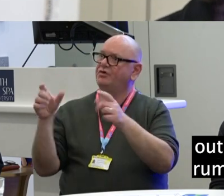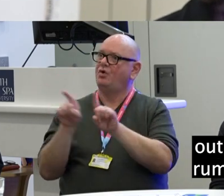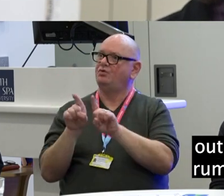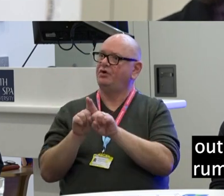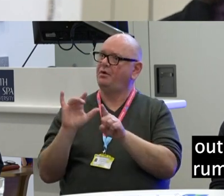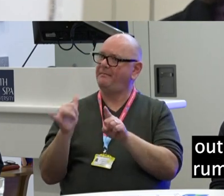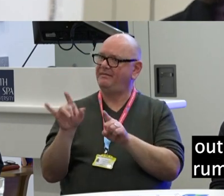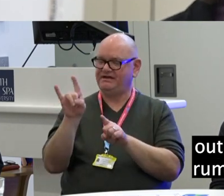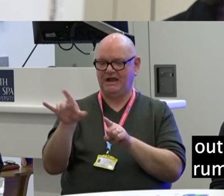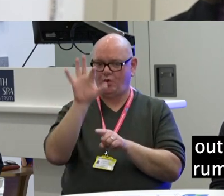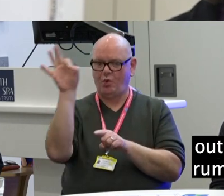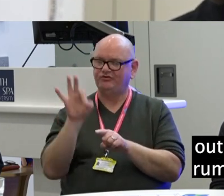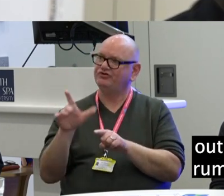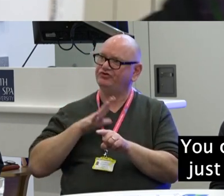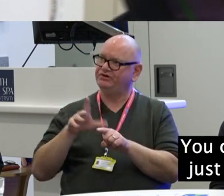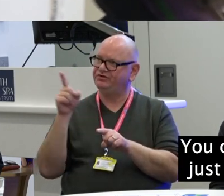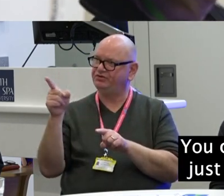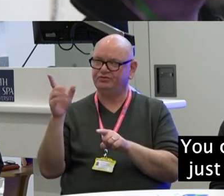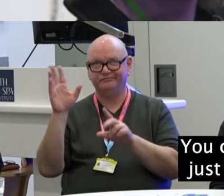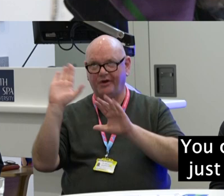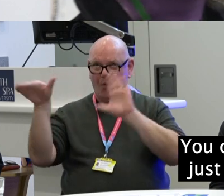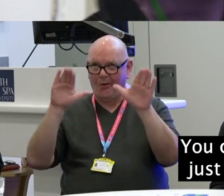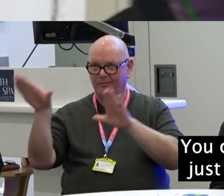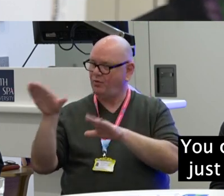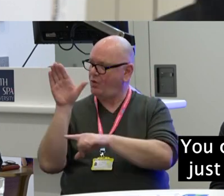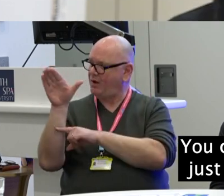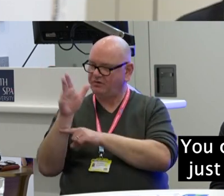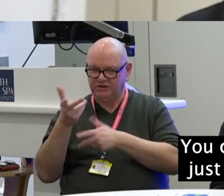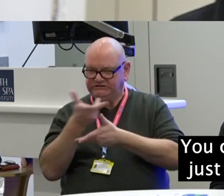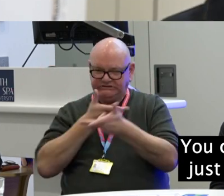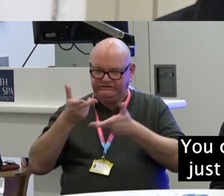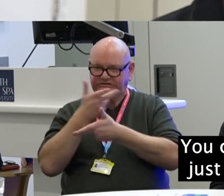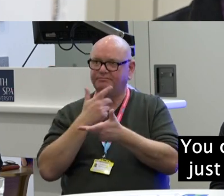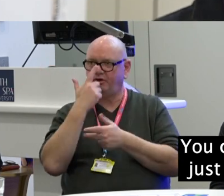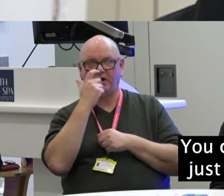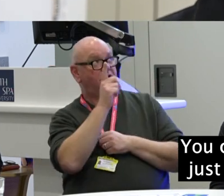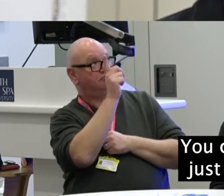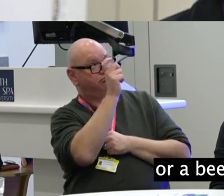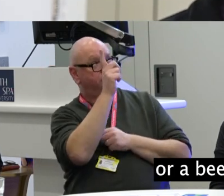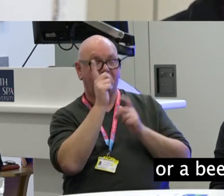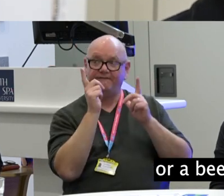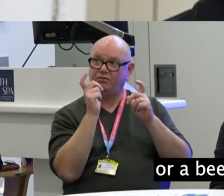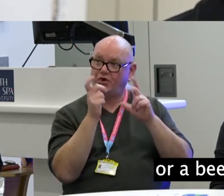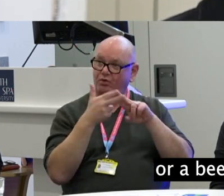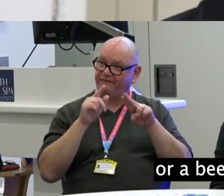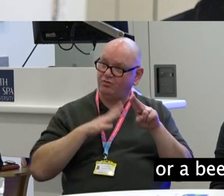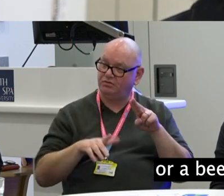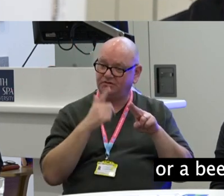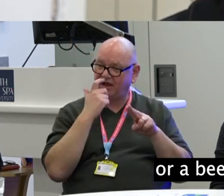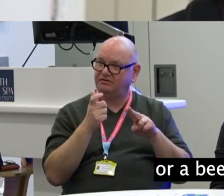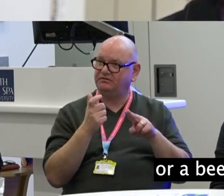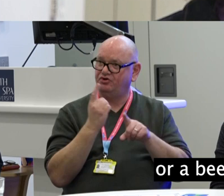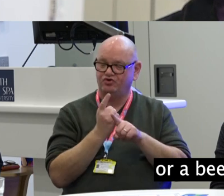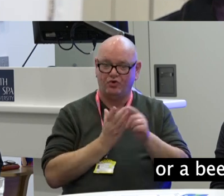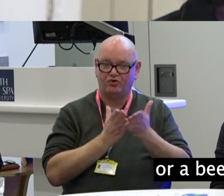room and start to ruminate a bit more about it. You can take a picture and then just talk about it over a coffee or a beer